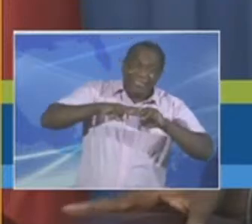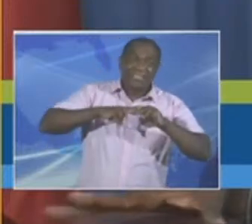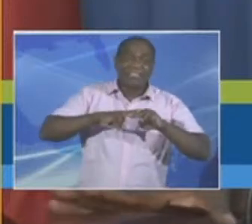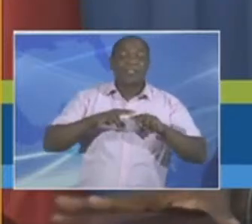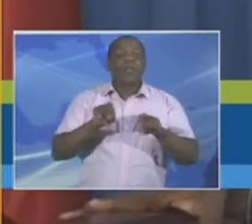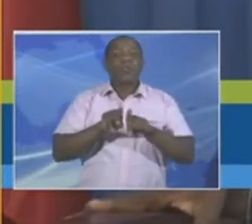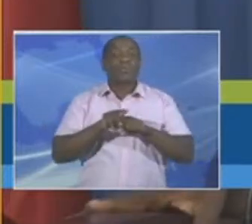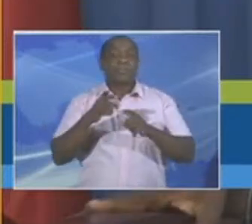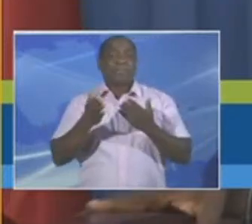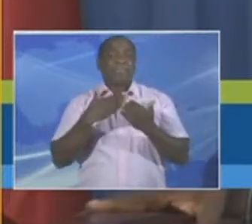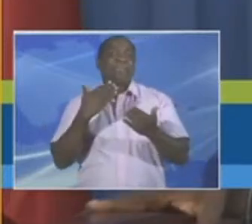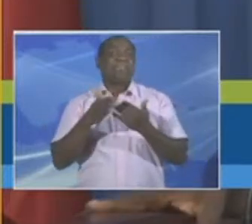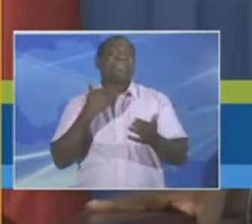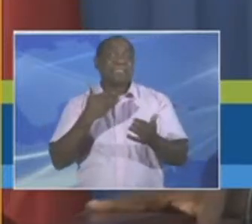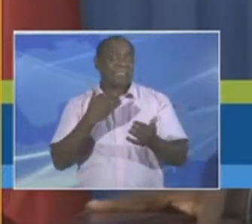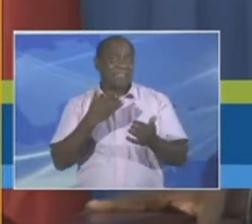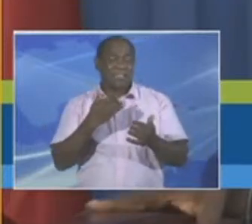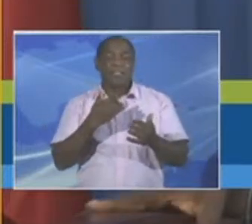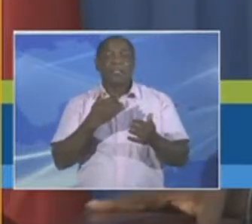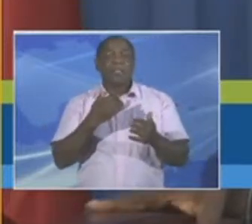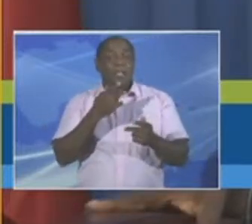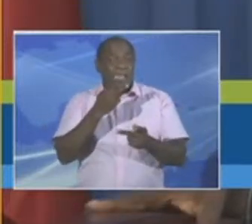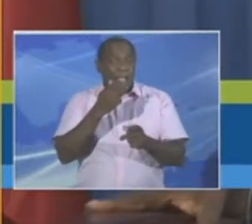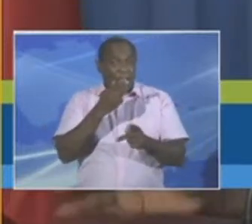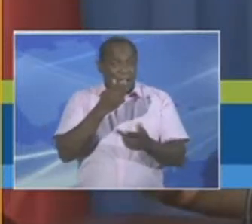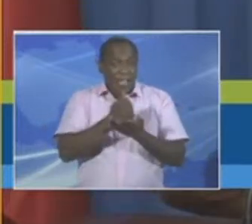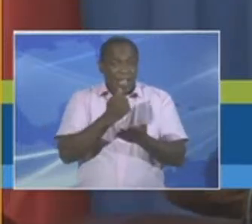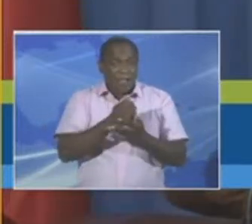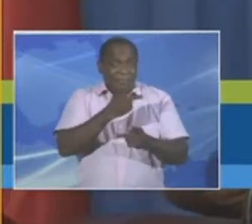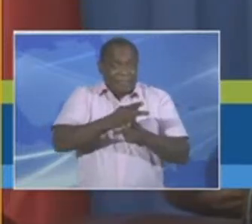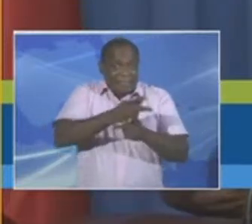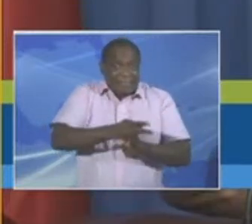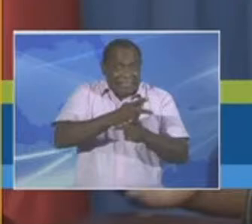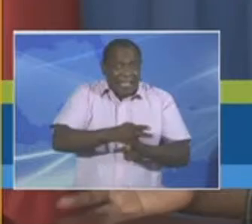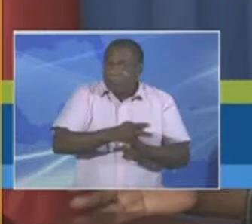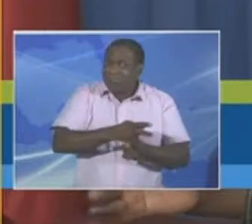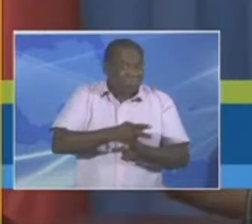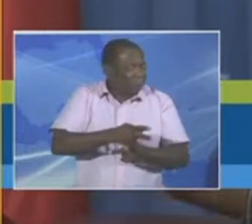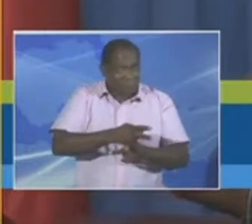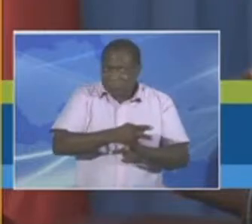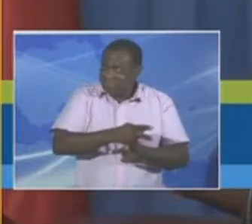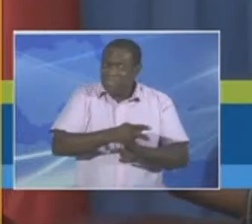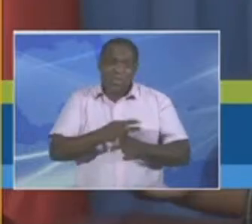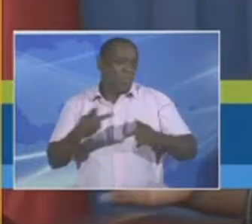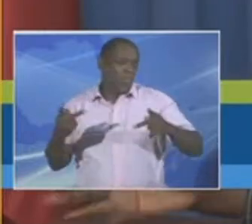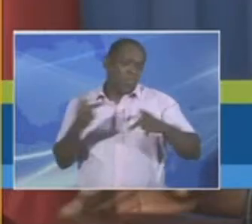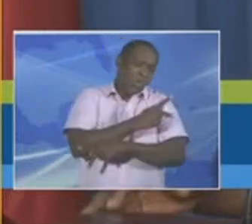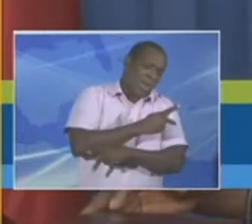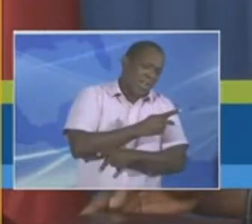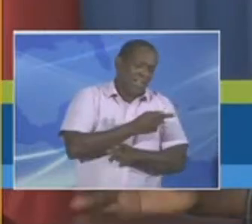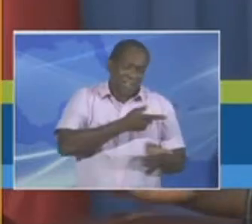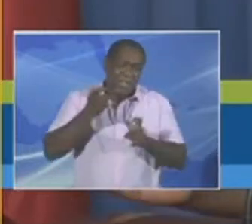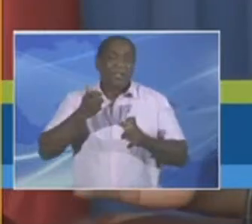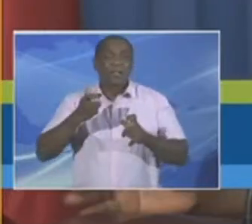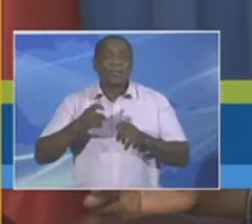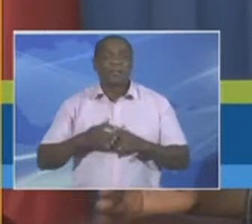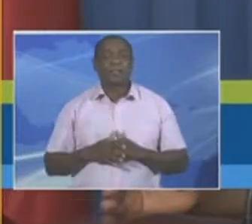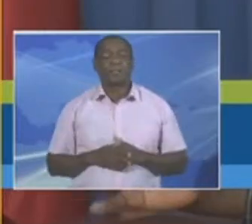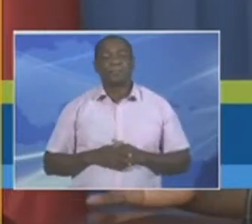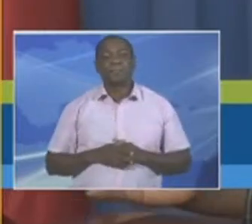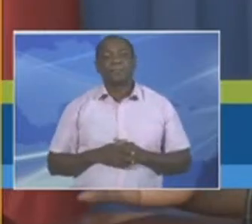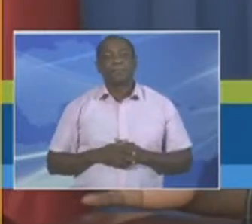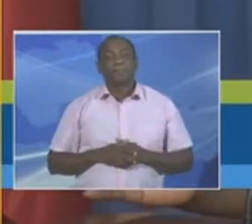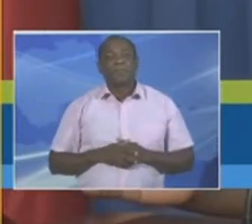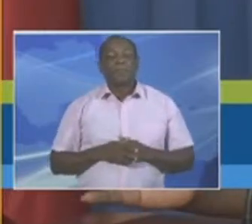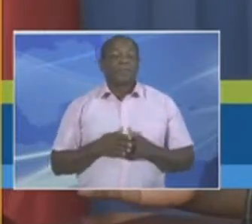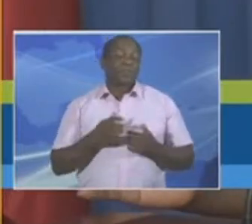on the medical ward, thankfully, we are able to see them and discharge 3 to 5 days. Those in the ICU,